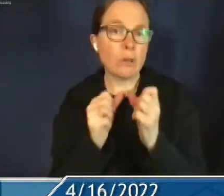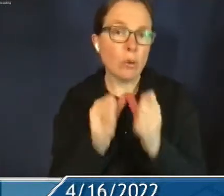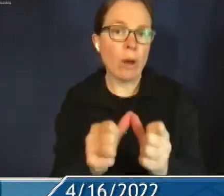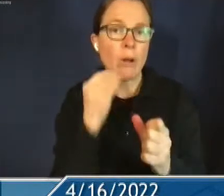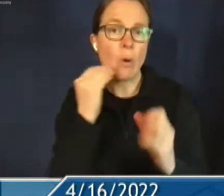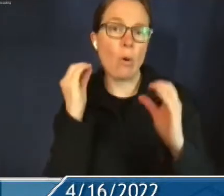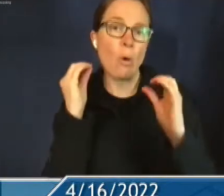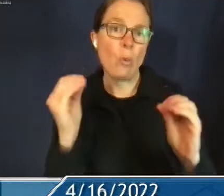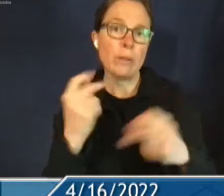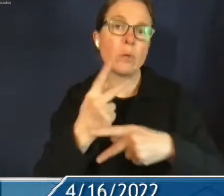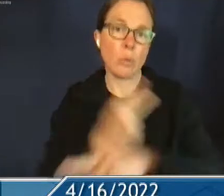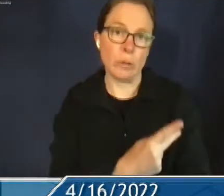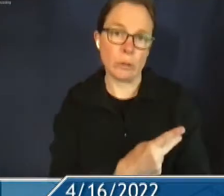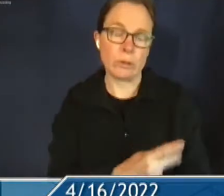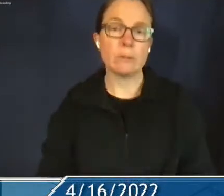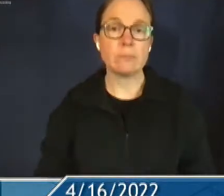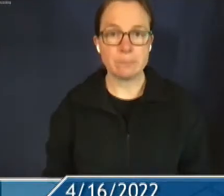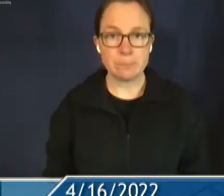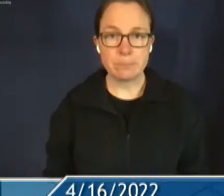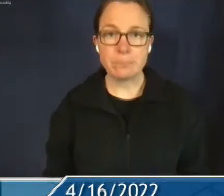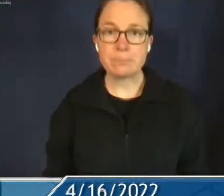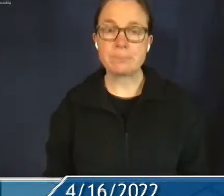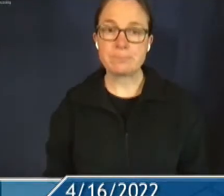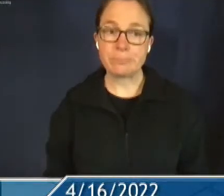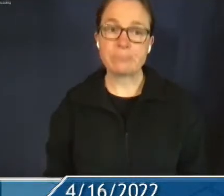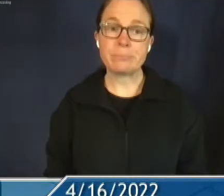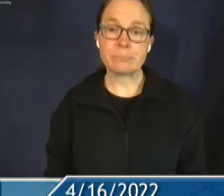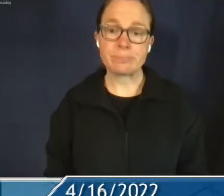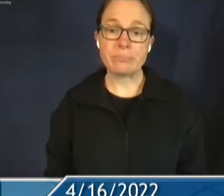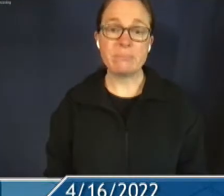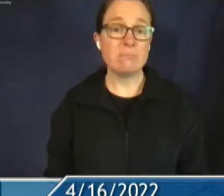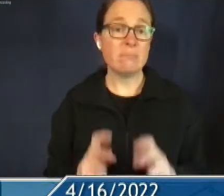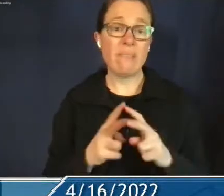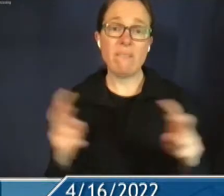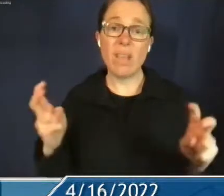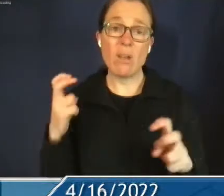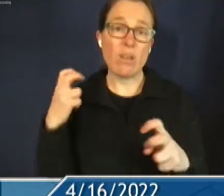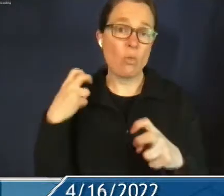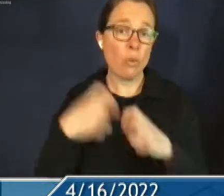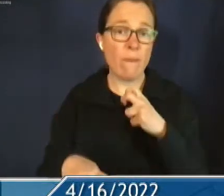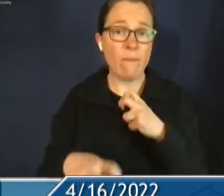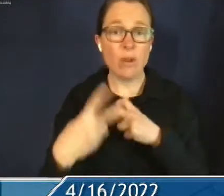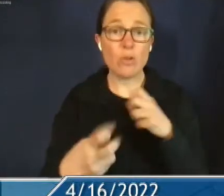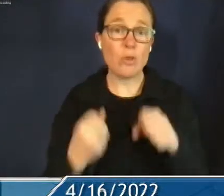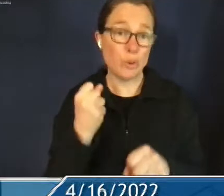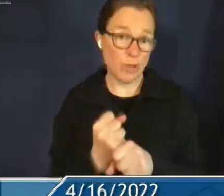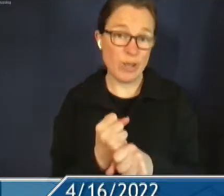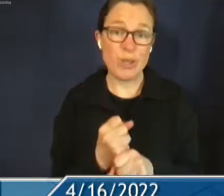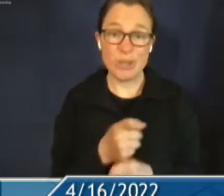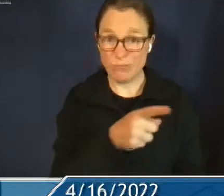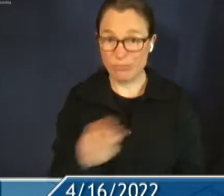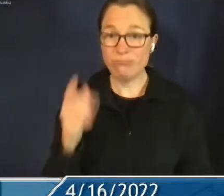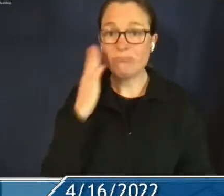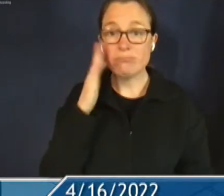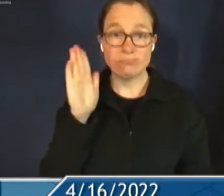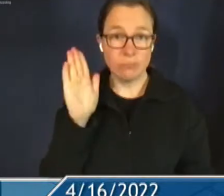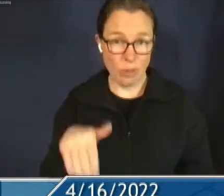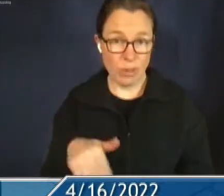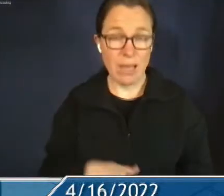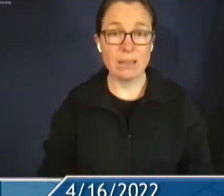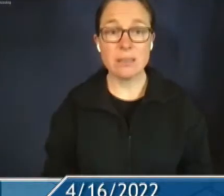in our city. We've had a very rough 2 years. I don't think anybody can doubt that. But in the face of